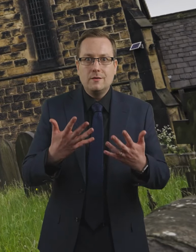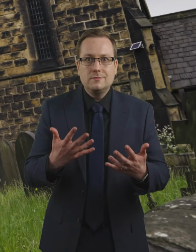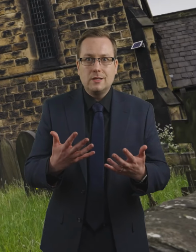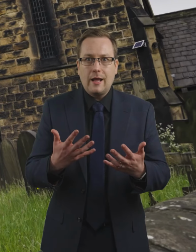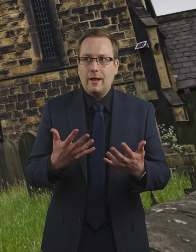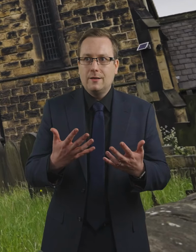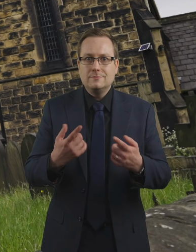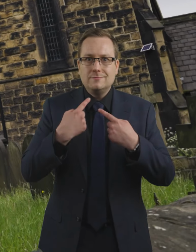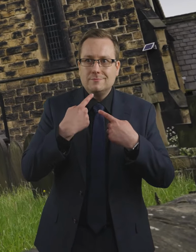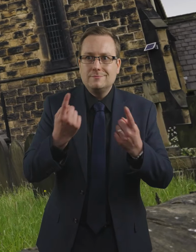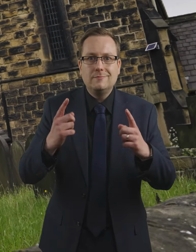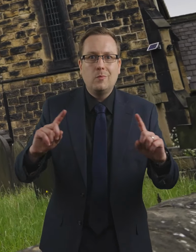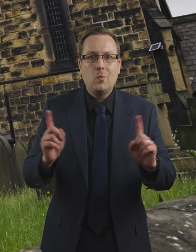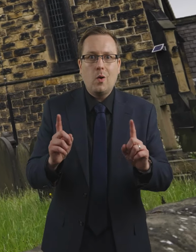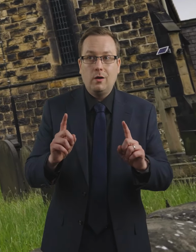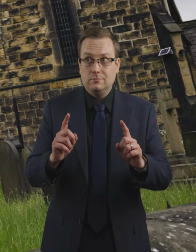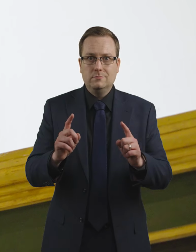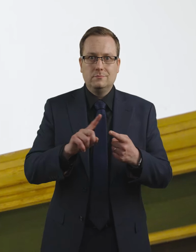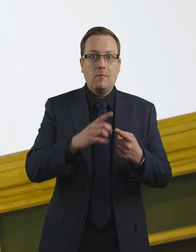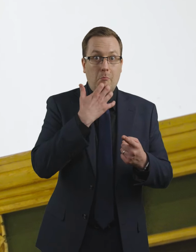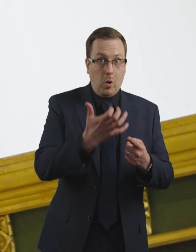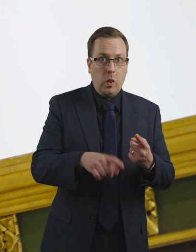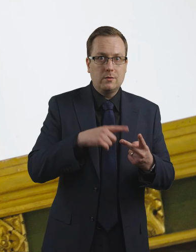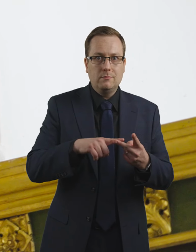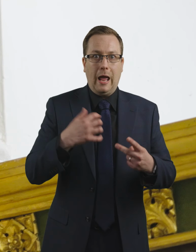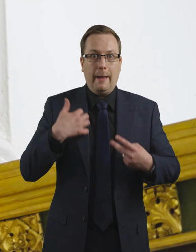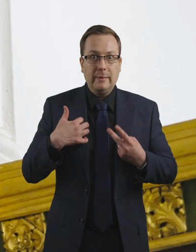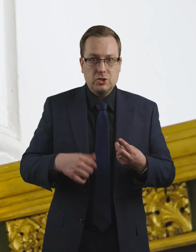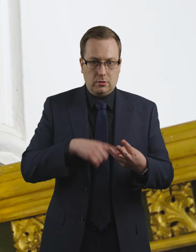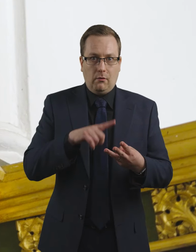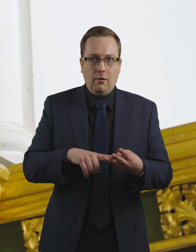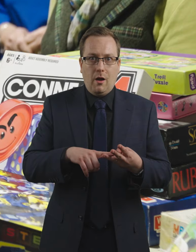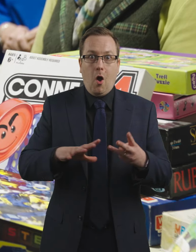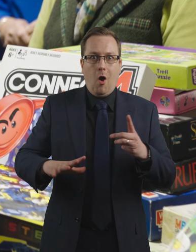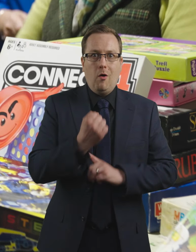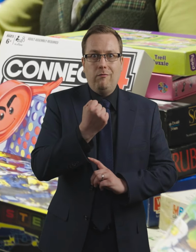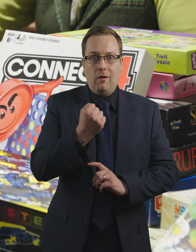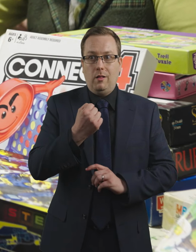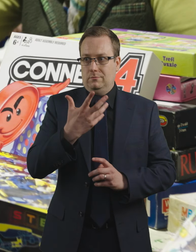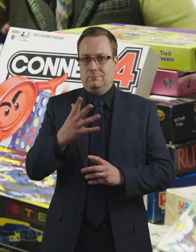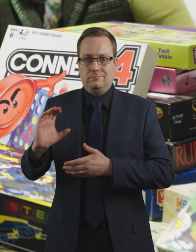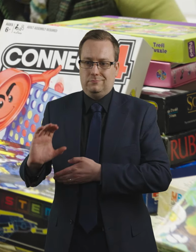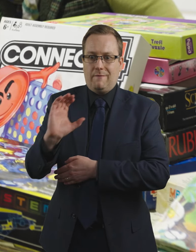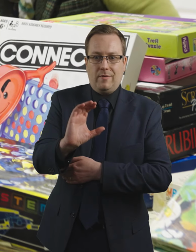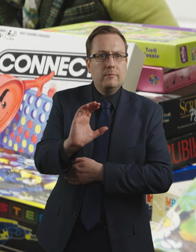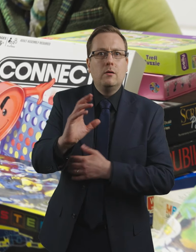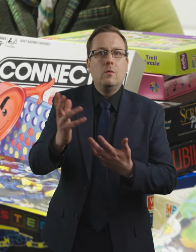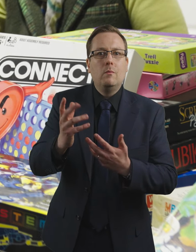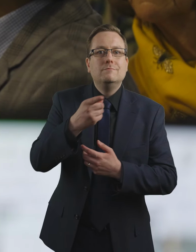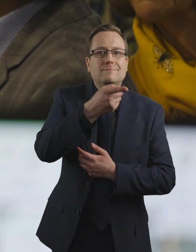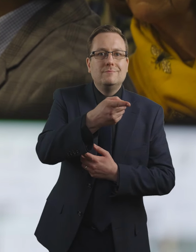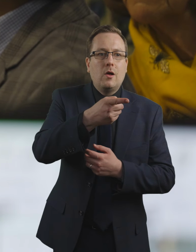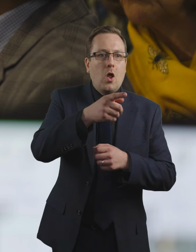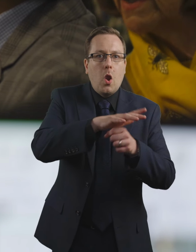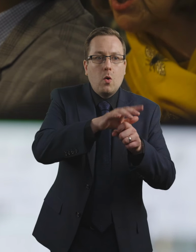So what we're announcing today is a bold, ambitious, hopeful investment in the local church that we believe